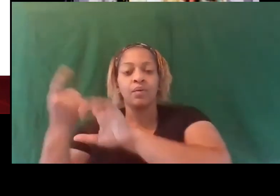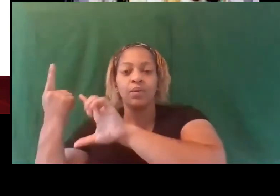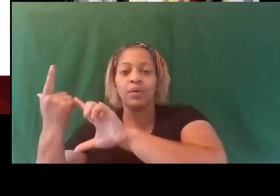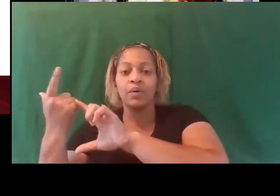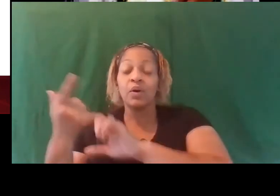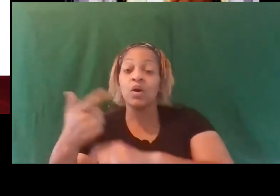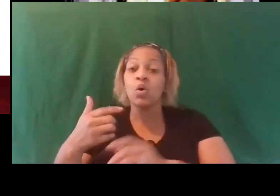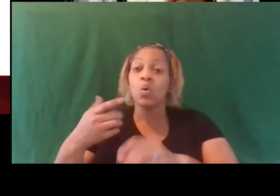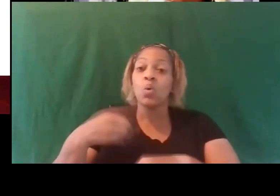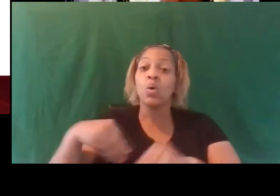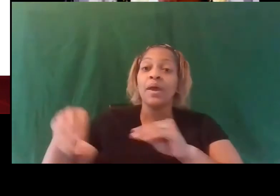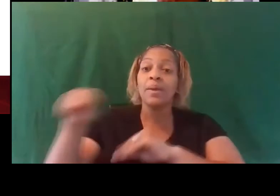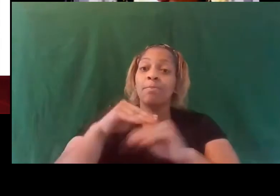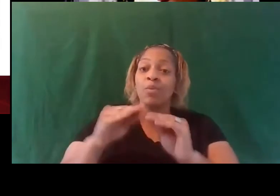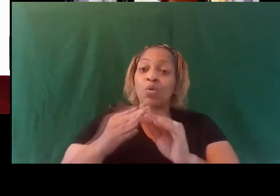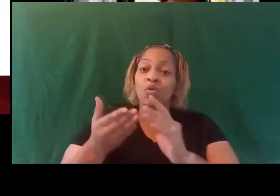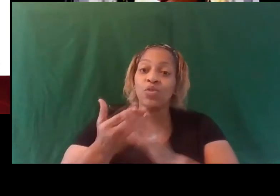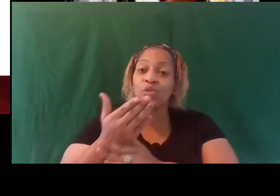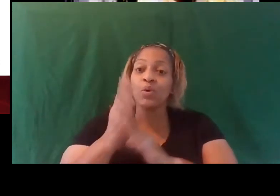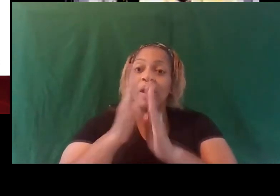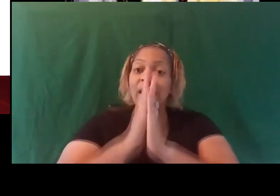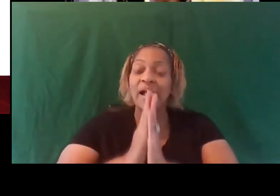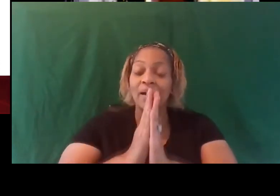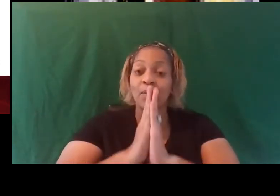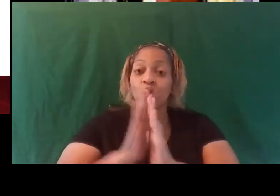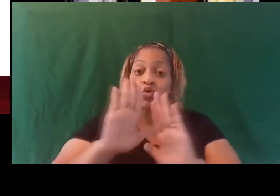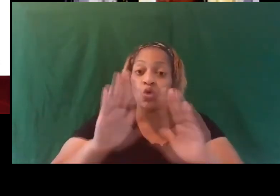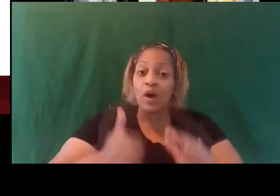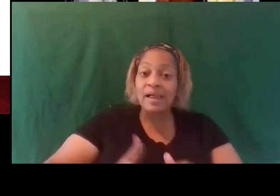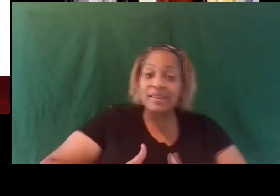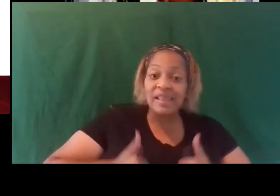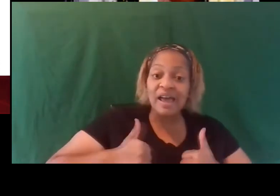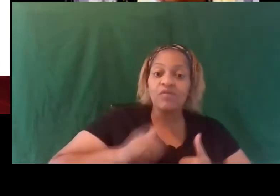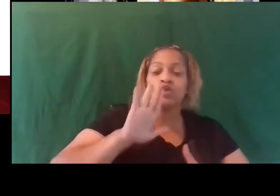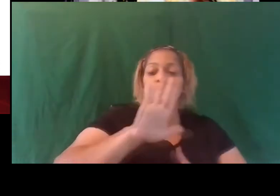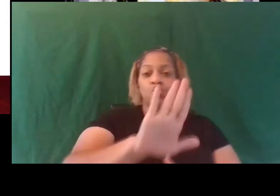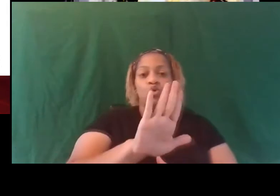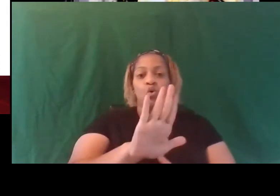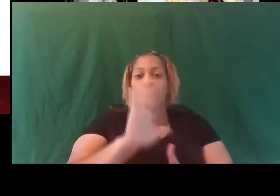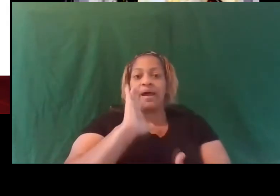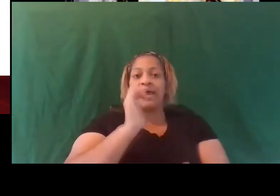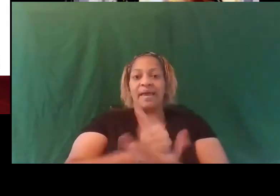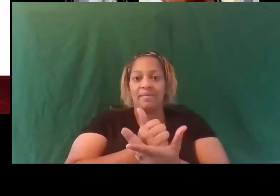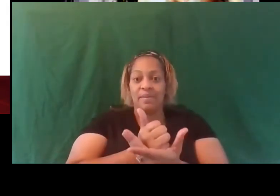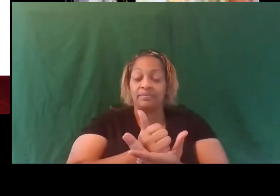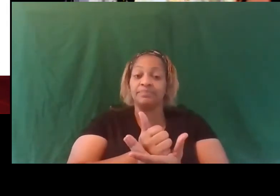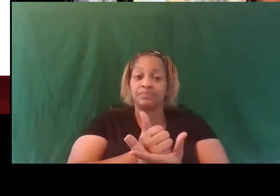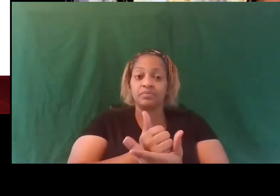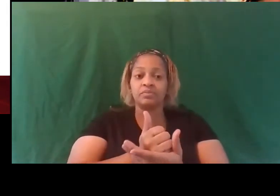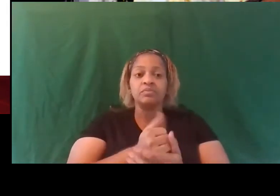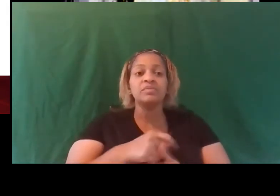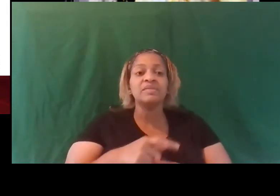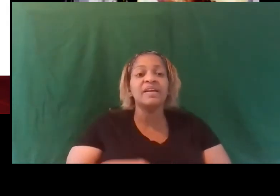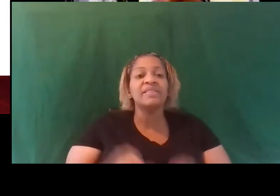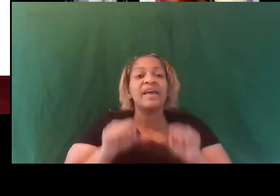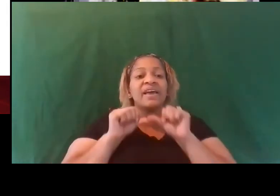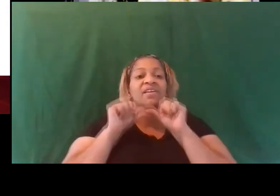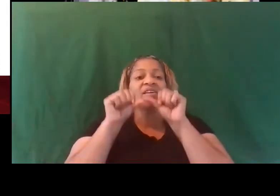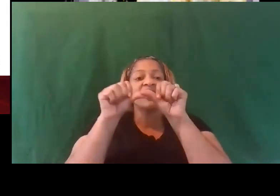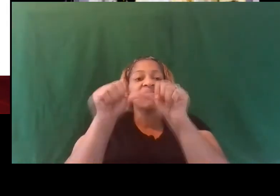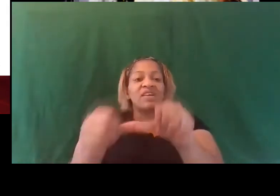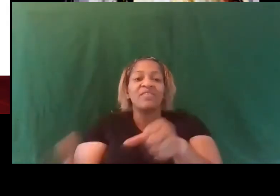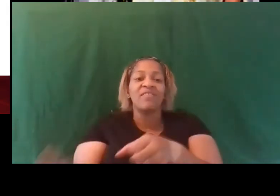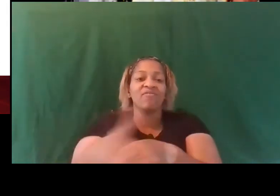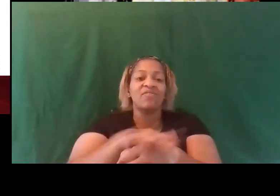Your life is your amen. Science of Mind textbook said, infinity fills all molds and